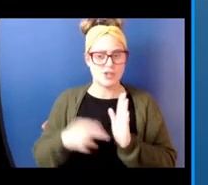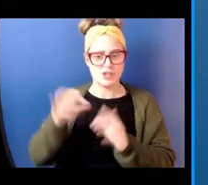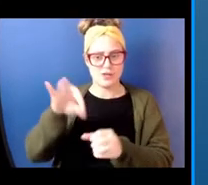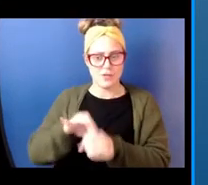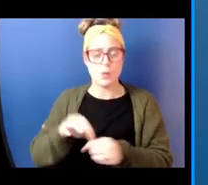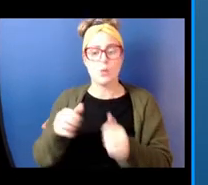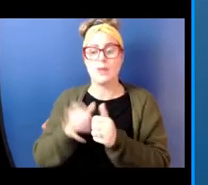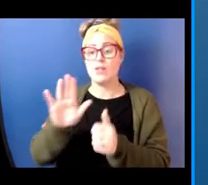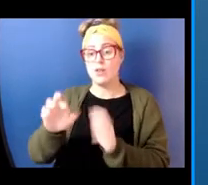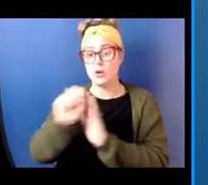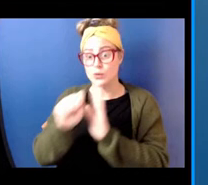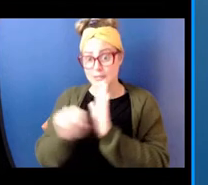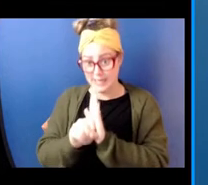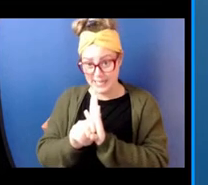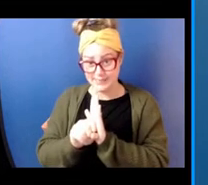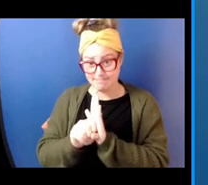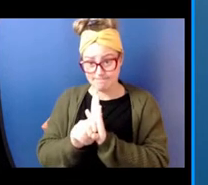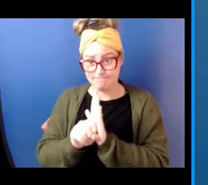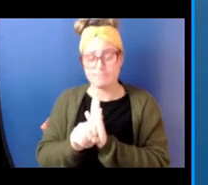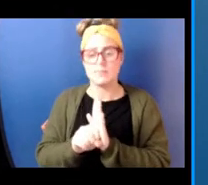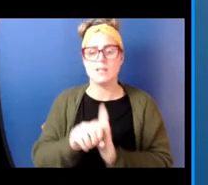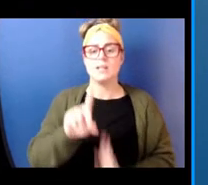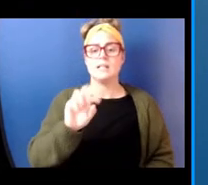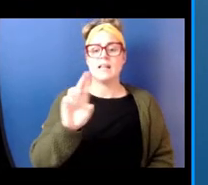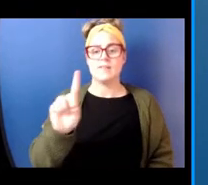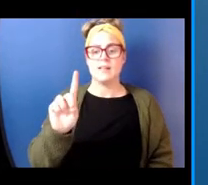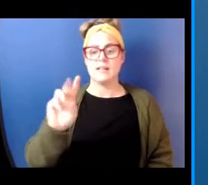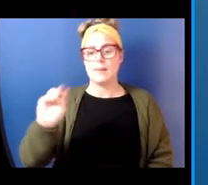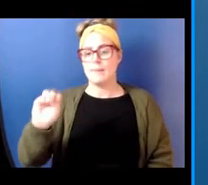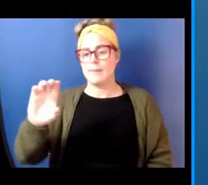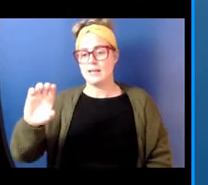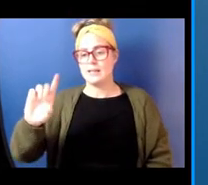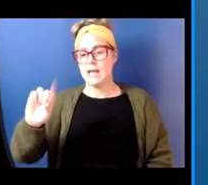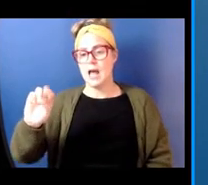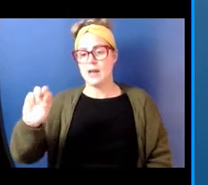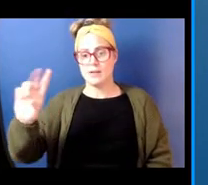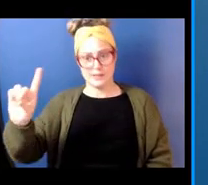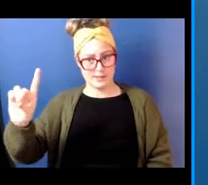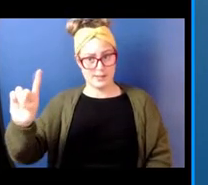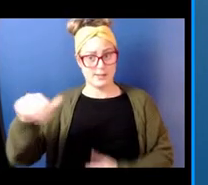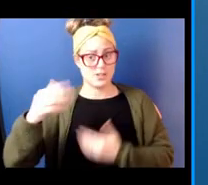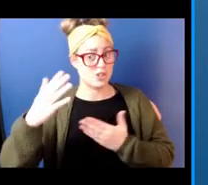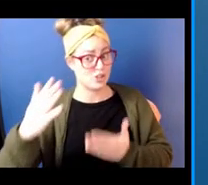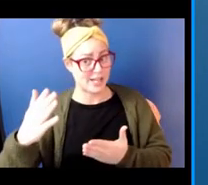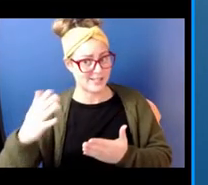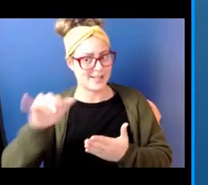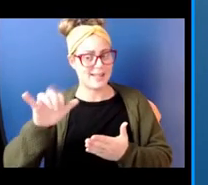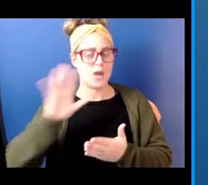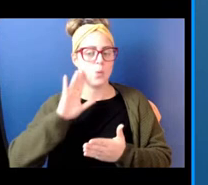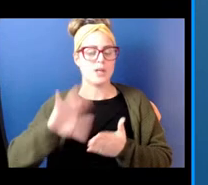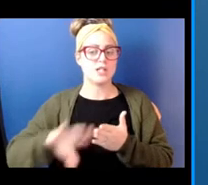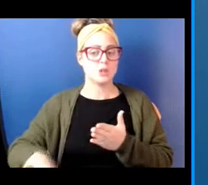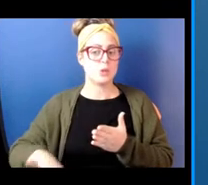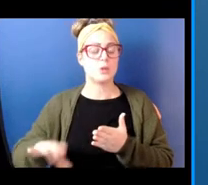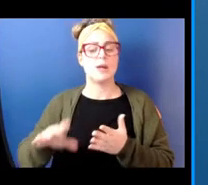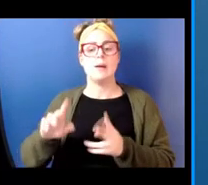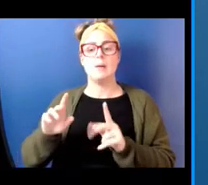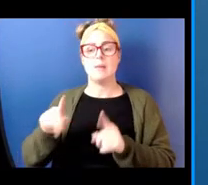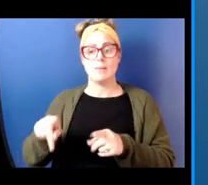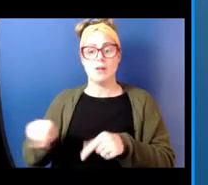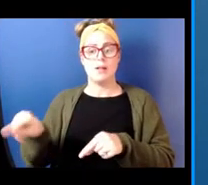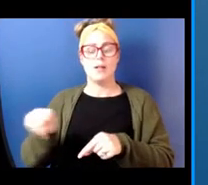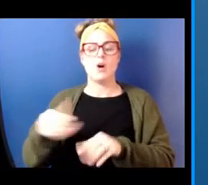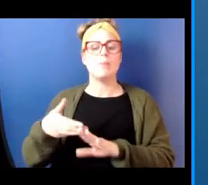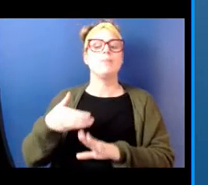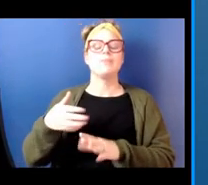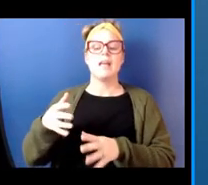state David McDonald Had A sug had suggested this would preclude those with felony records